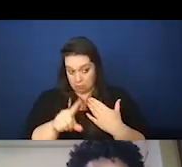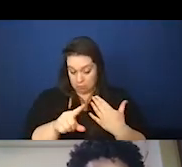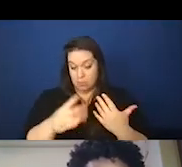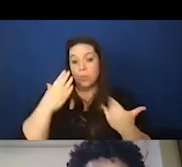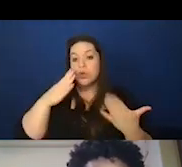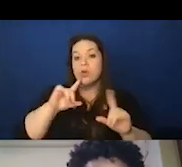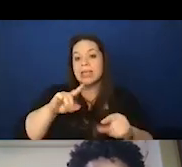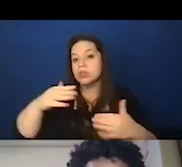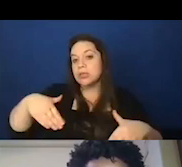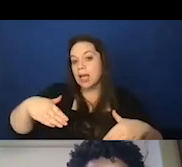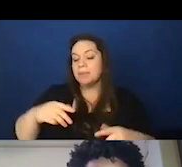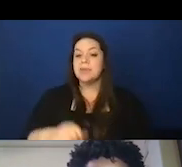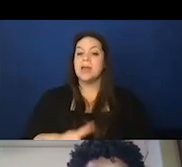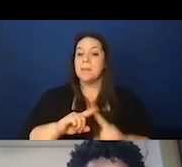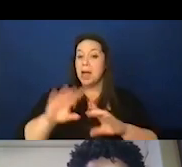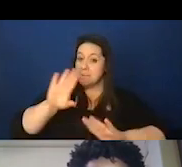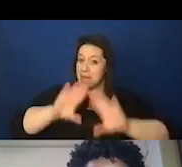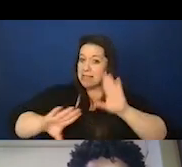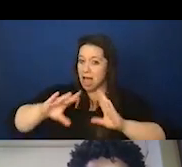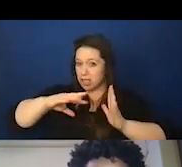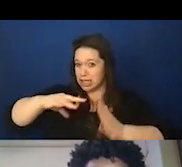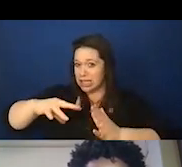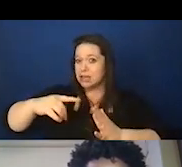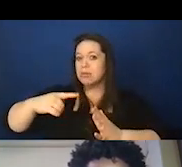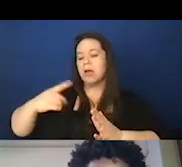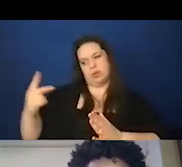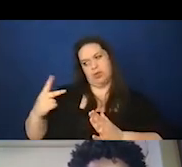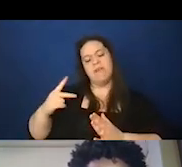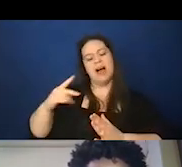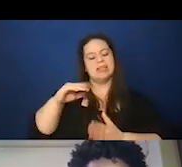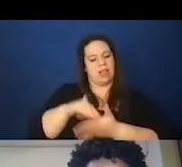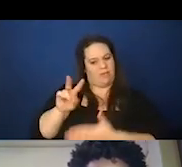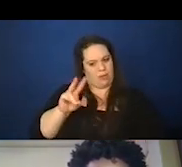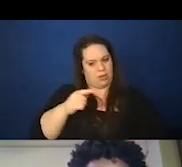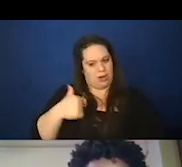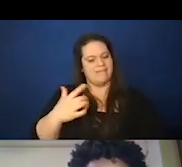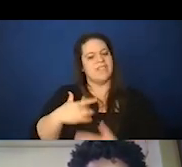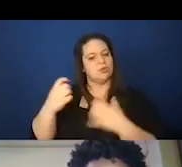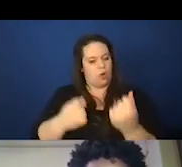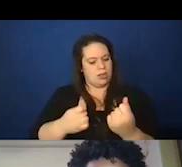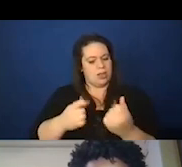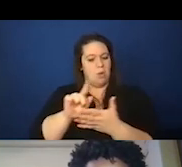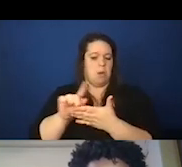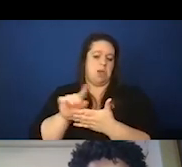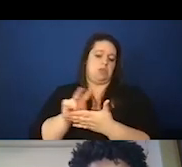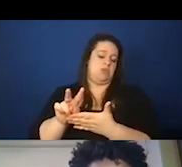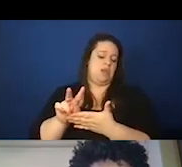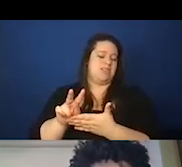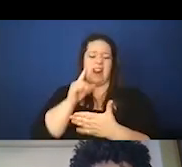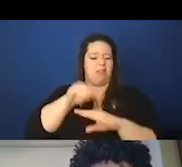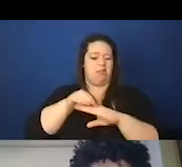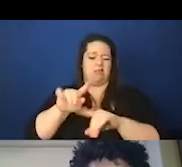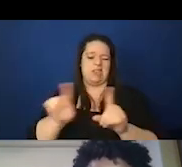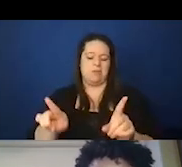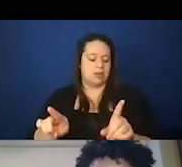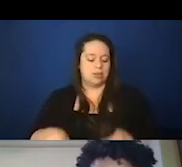yet, but biologically, Dr. Vasquez and I feel strongly that, a week, 2 weeks may not make that much difference, because